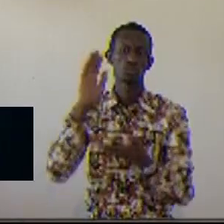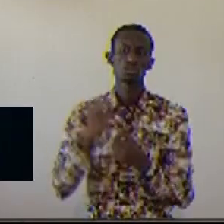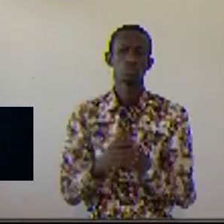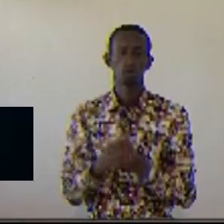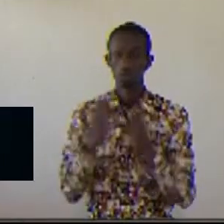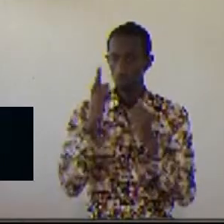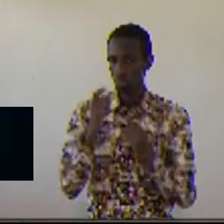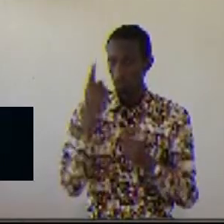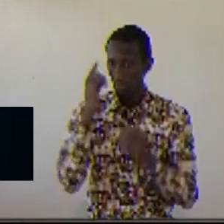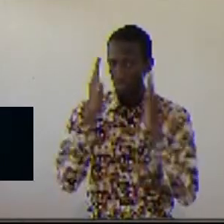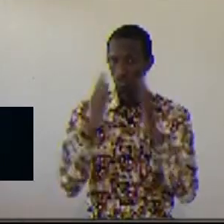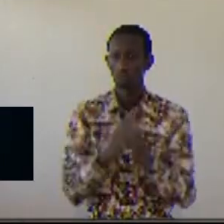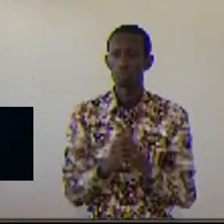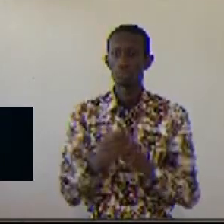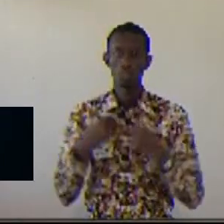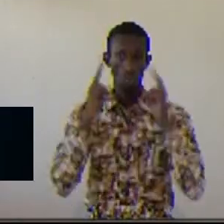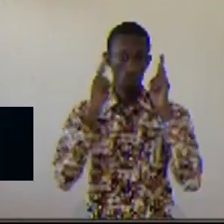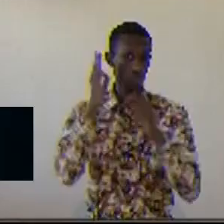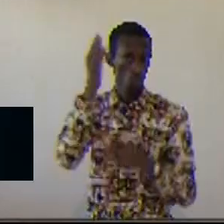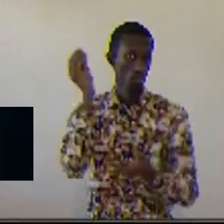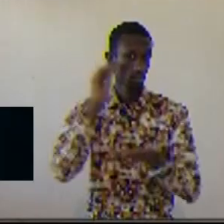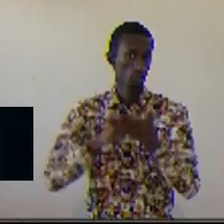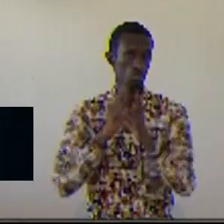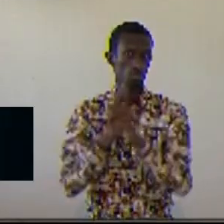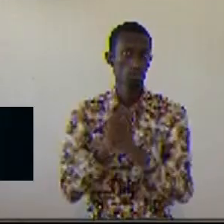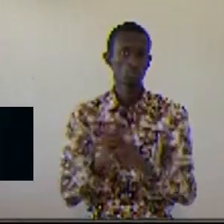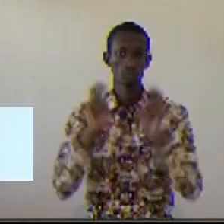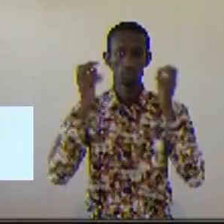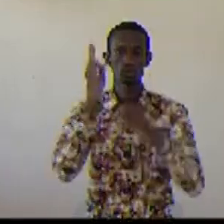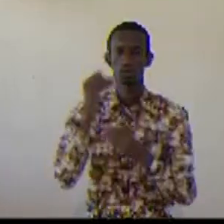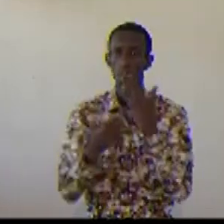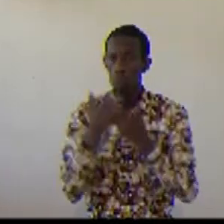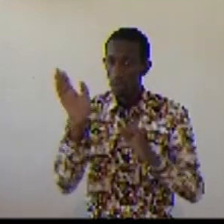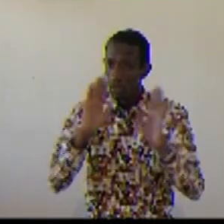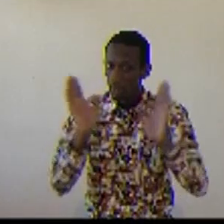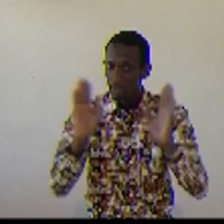and watching. I hope we'll be together in the next lesson. Bye-bye.